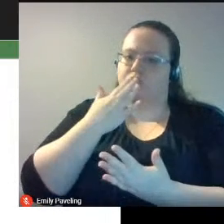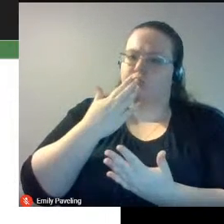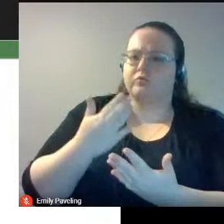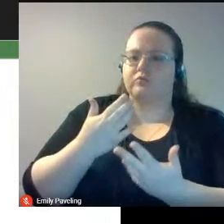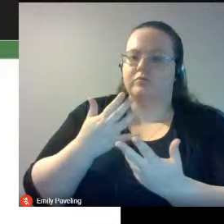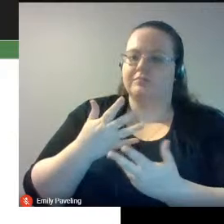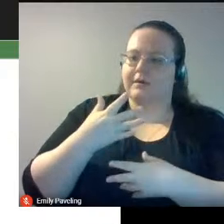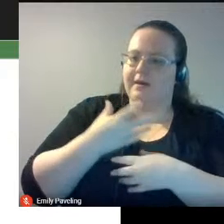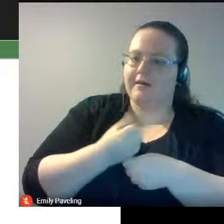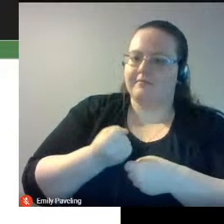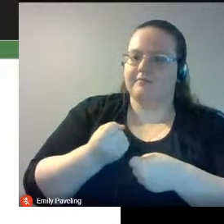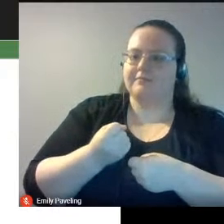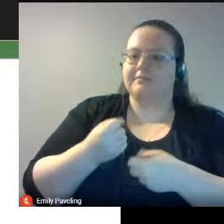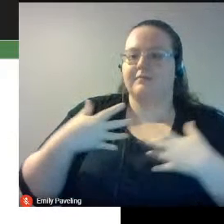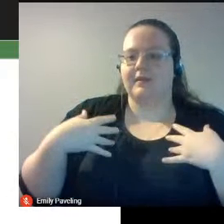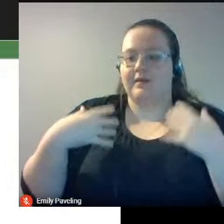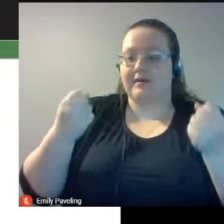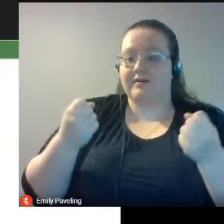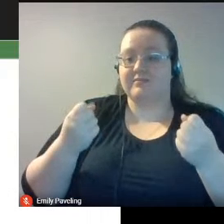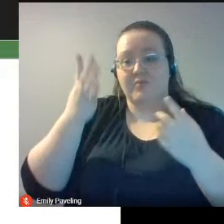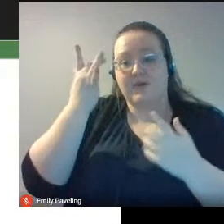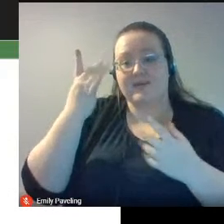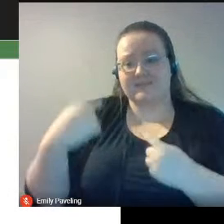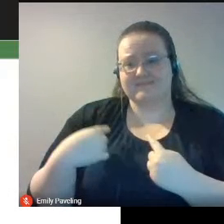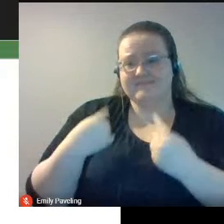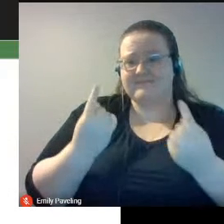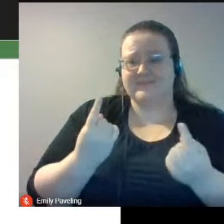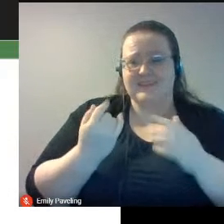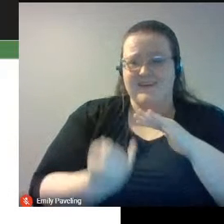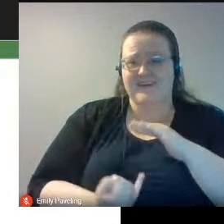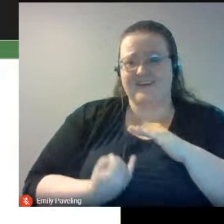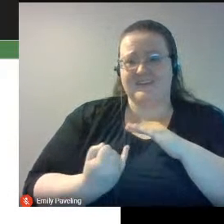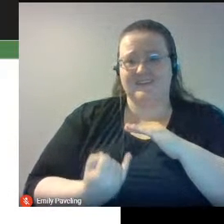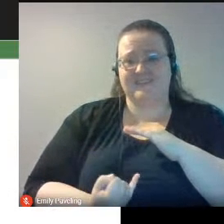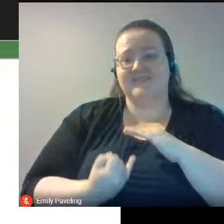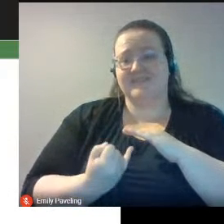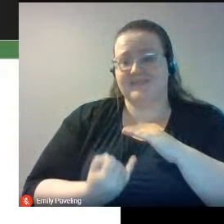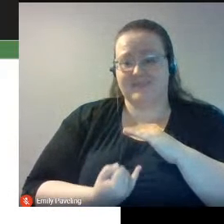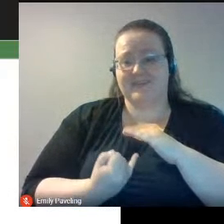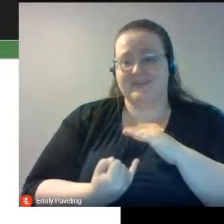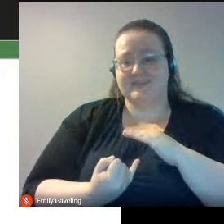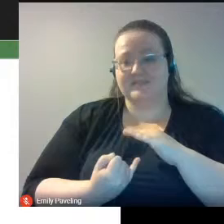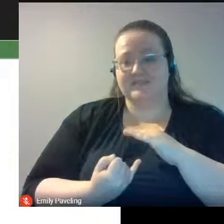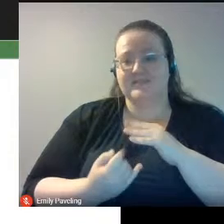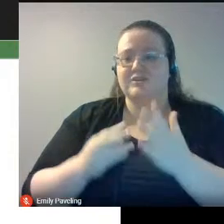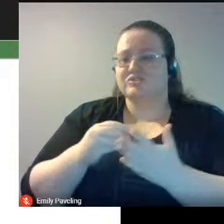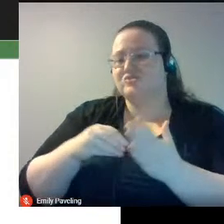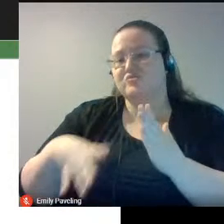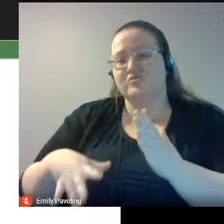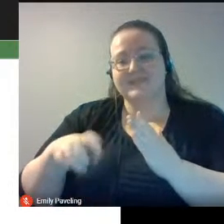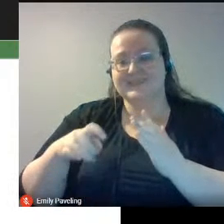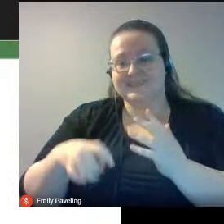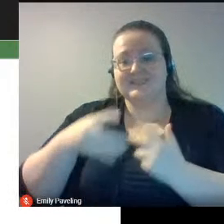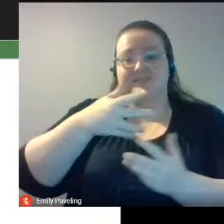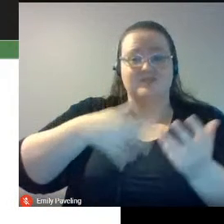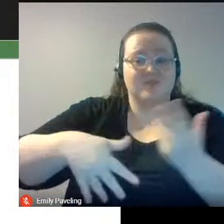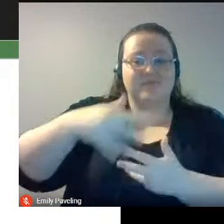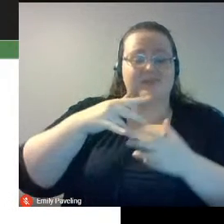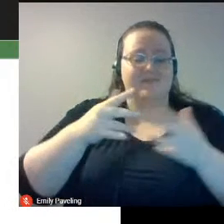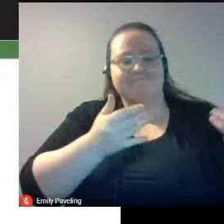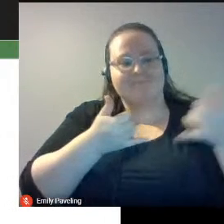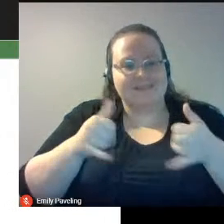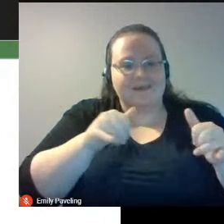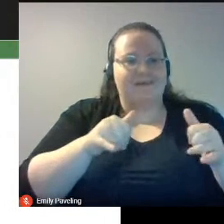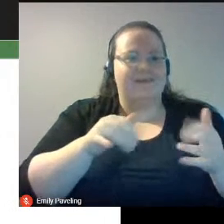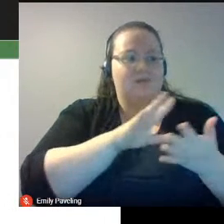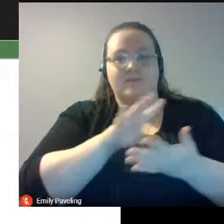family. After months of isolation, where possible, our children need to be with their friends. They need to be able to play,